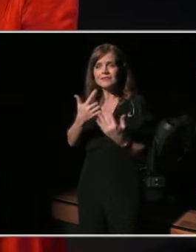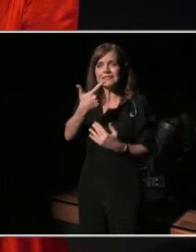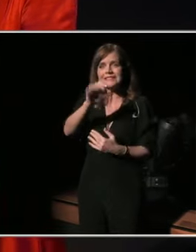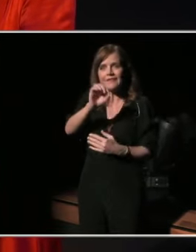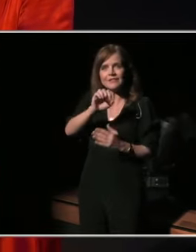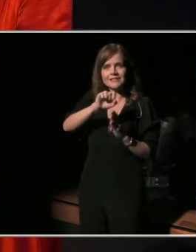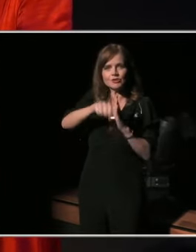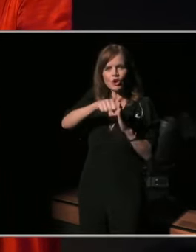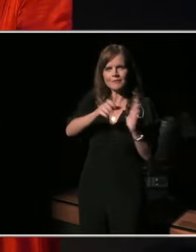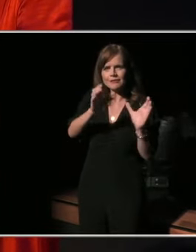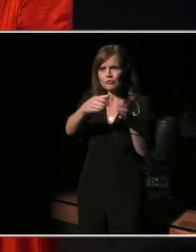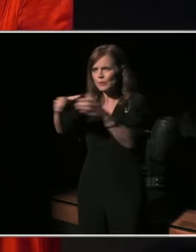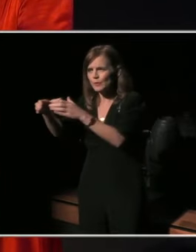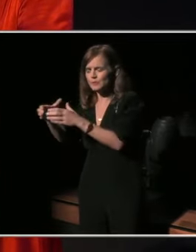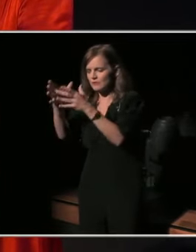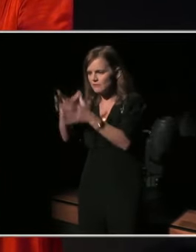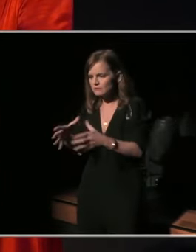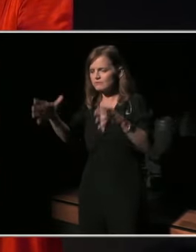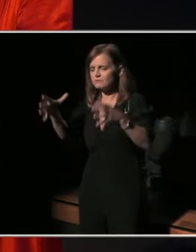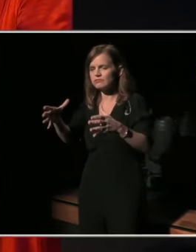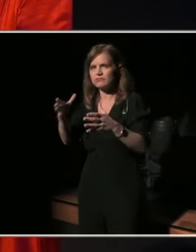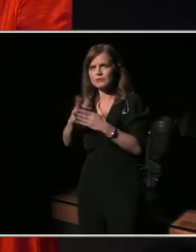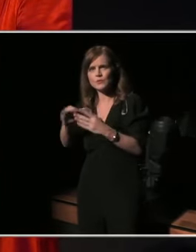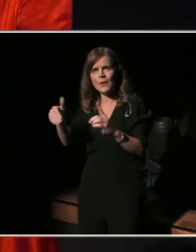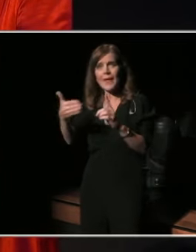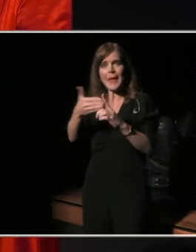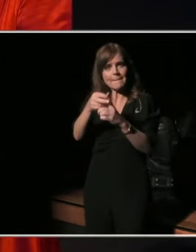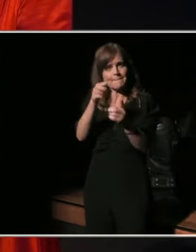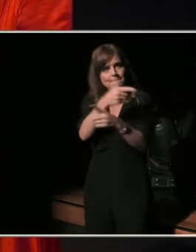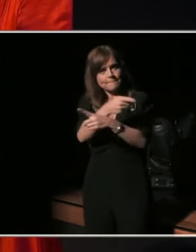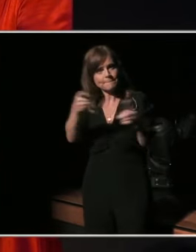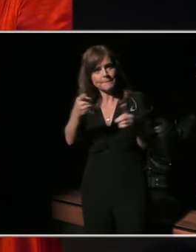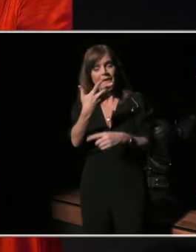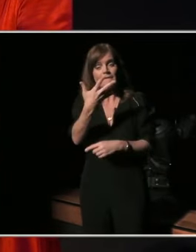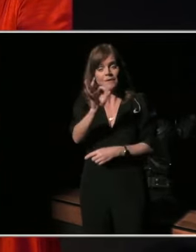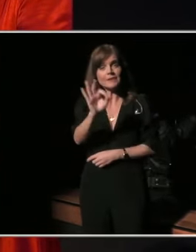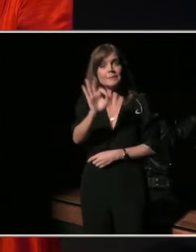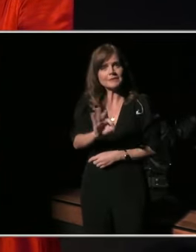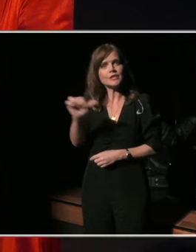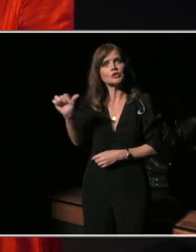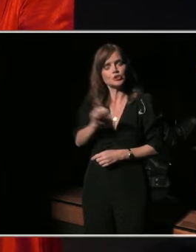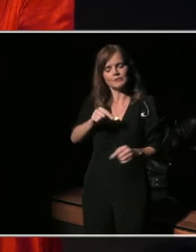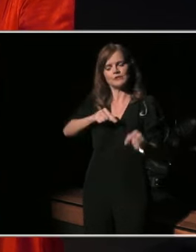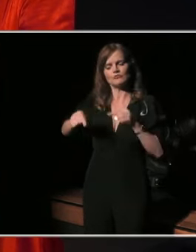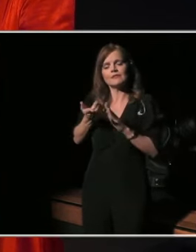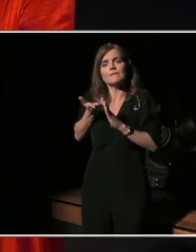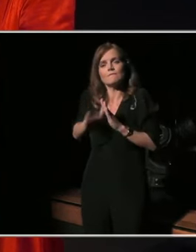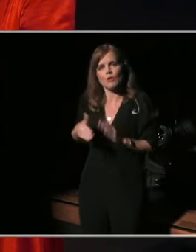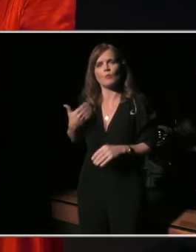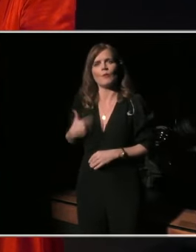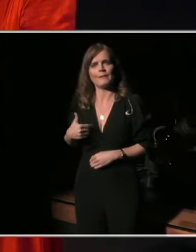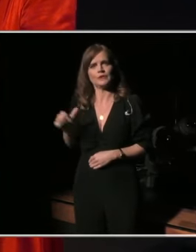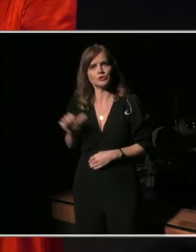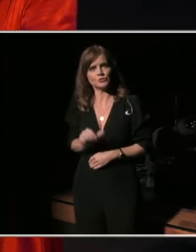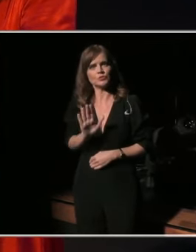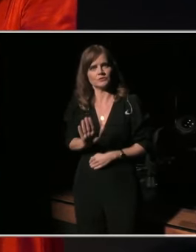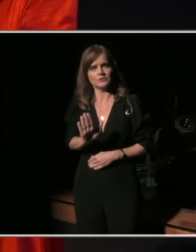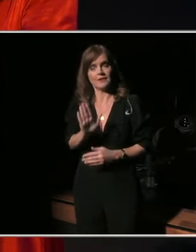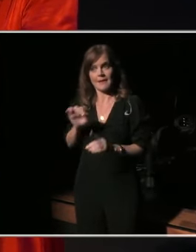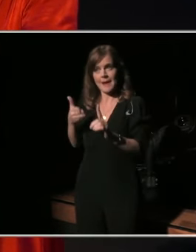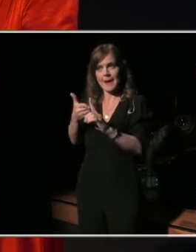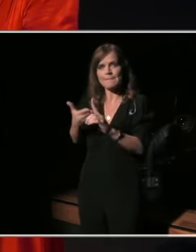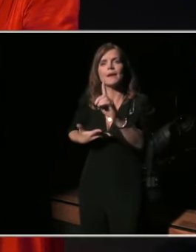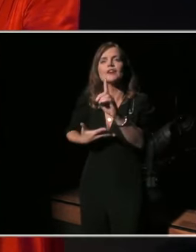of varying size and structure to aim for 50% of their annual factual output to be directed by women. Claire has been